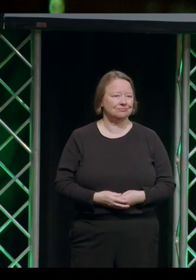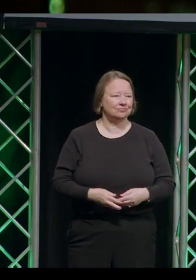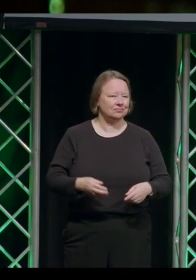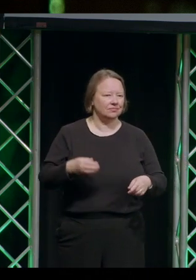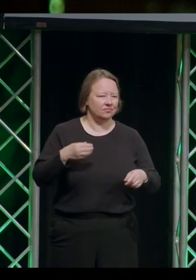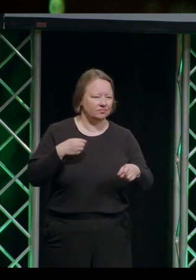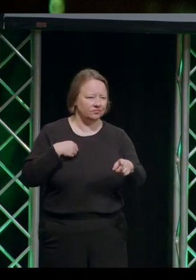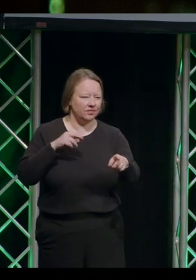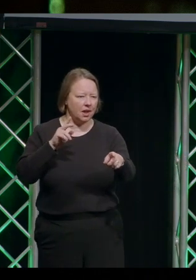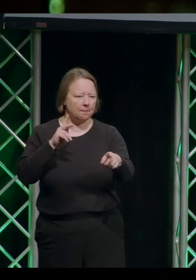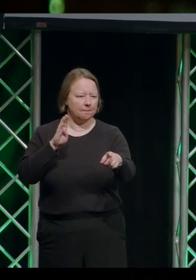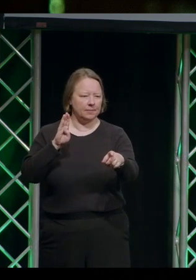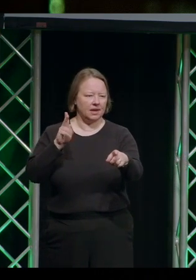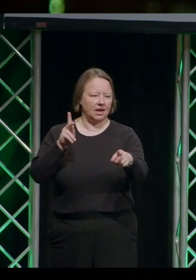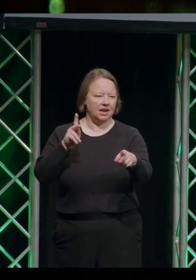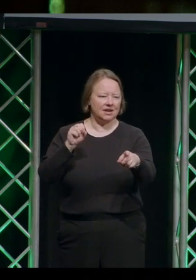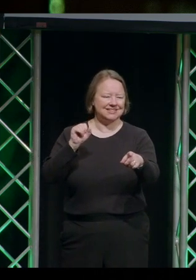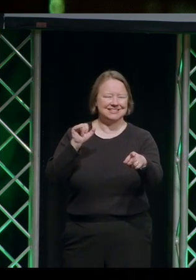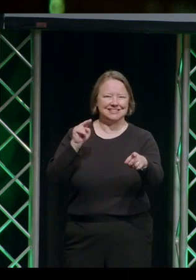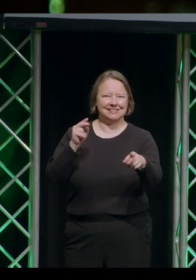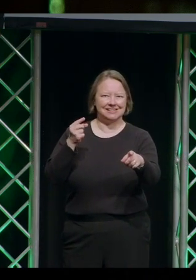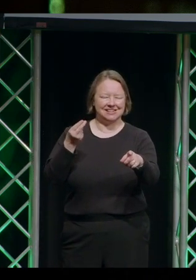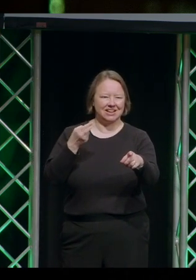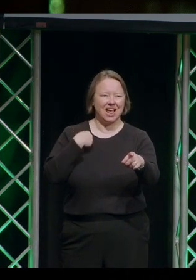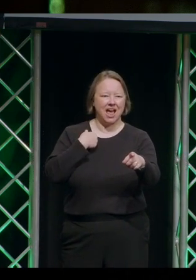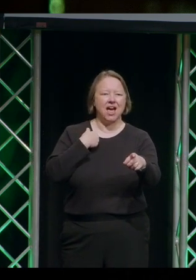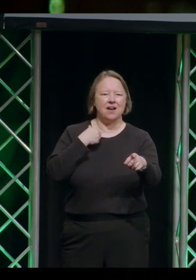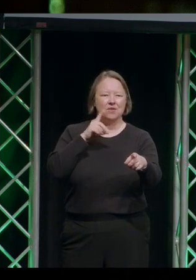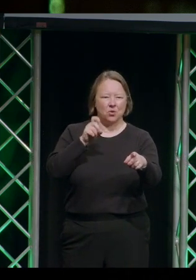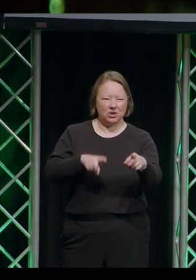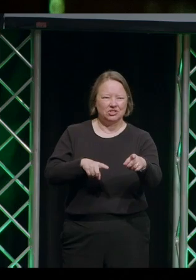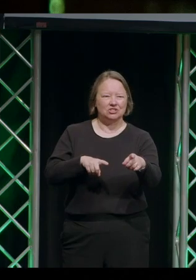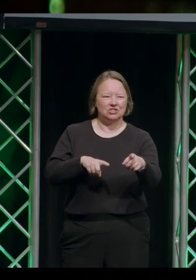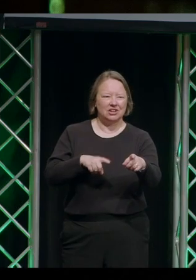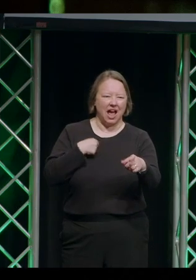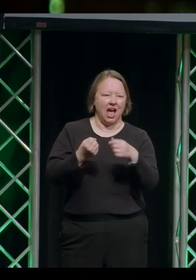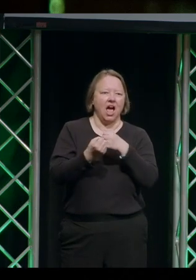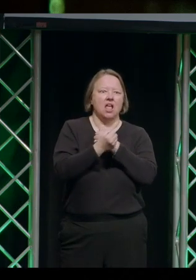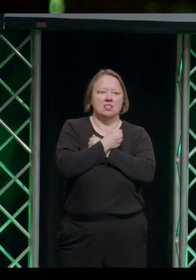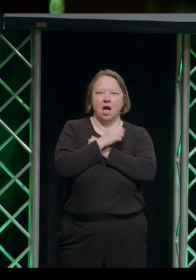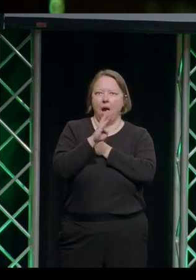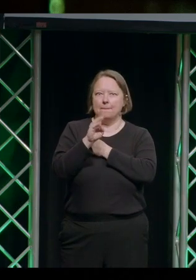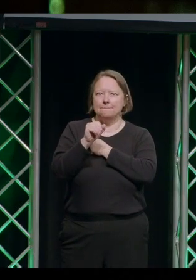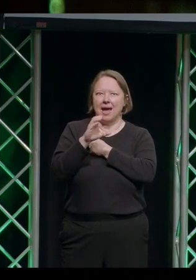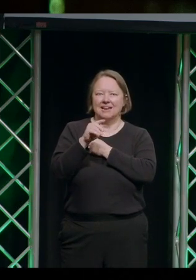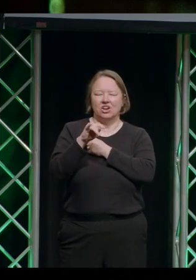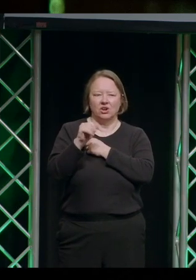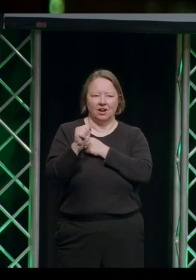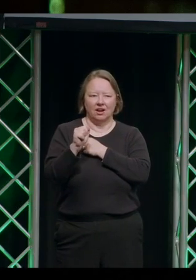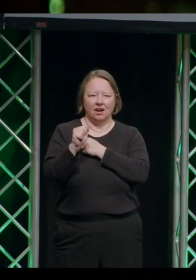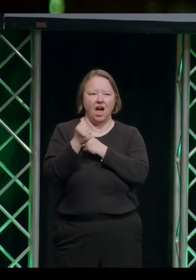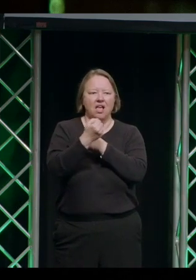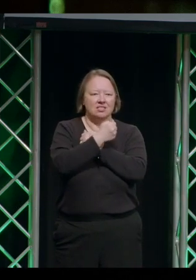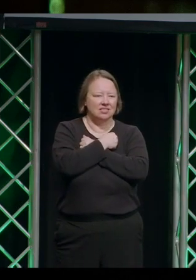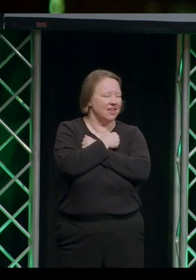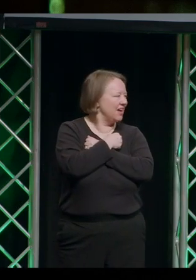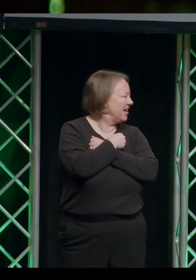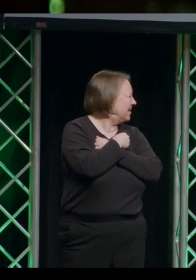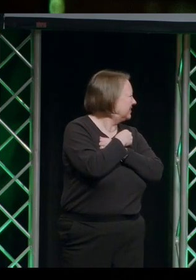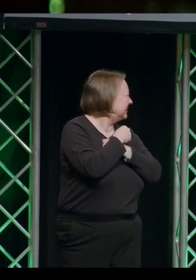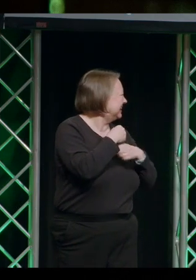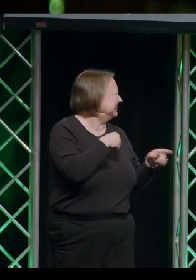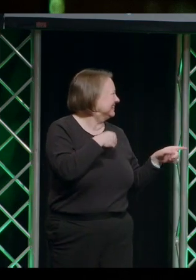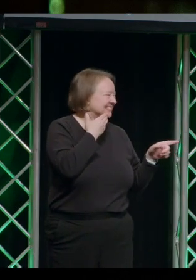a question regarding, I love that bacteria though. I love seleno. I eat them,